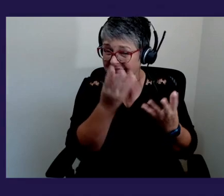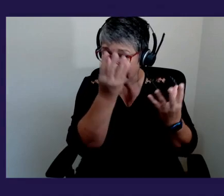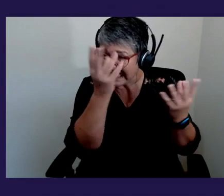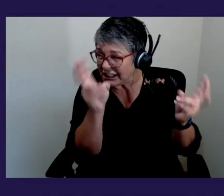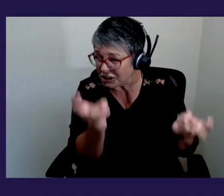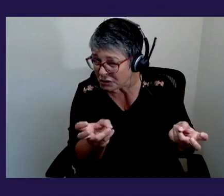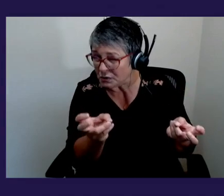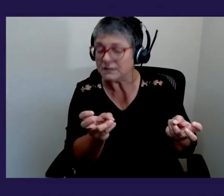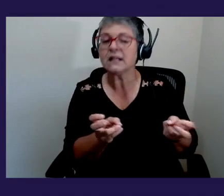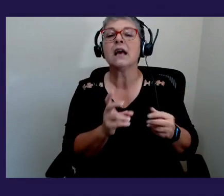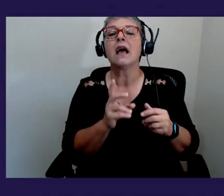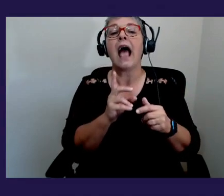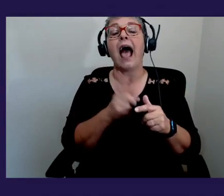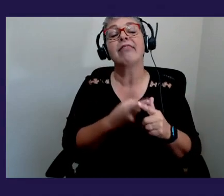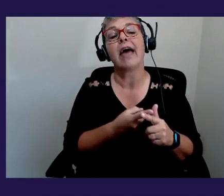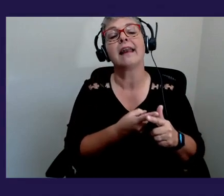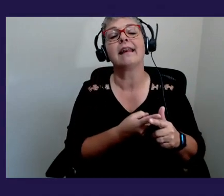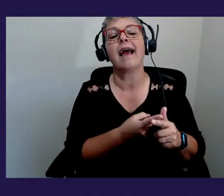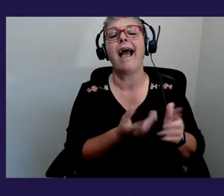and their experiences.